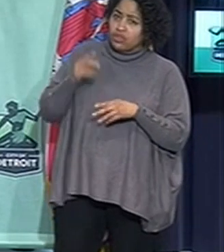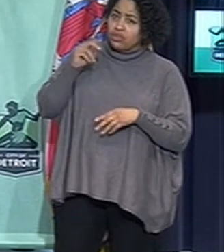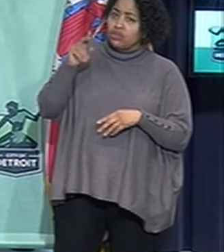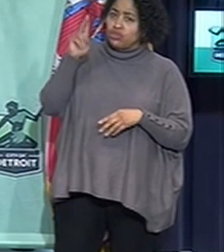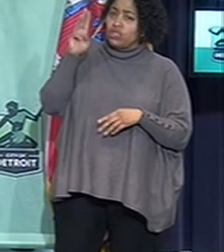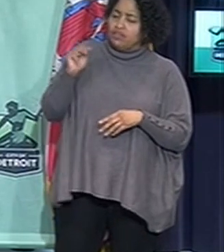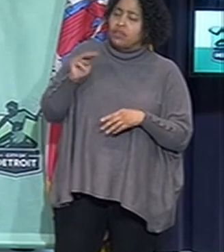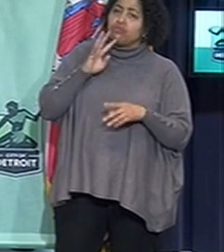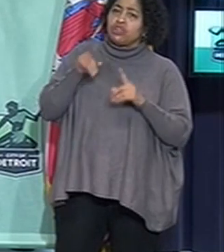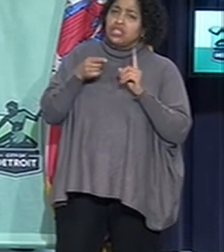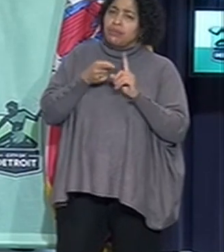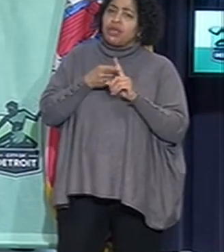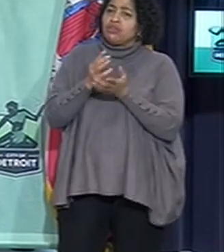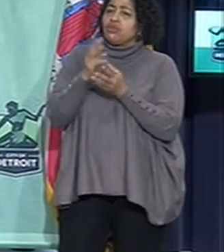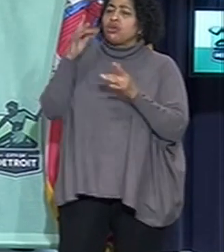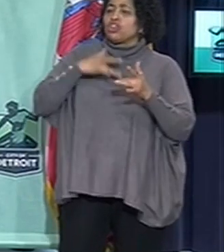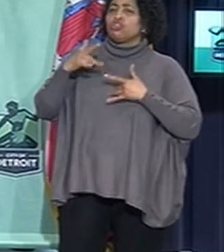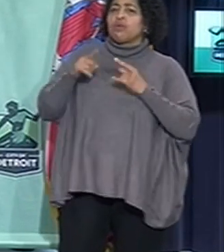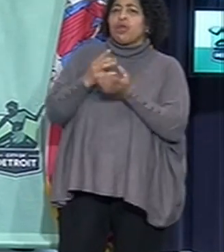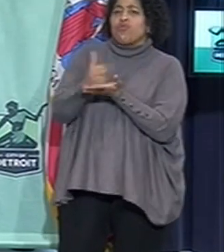many Detroiters have about running out of money.